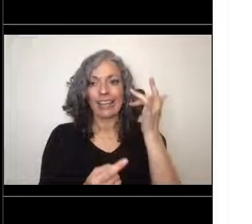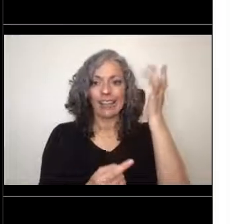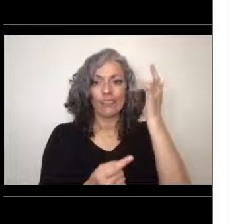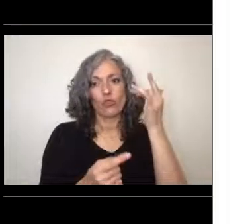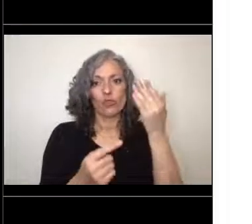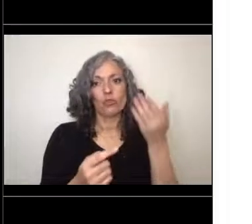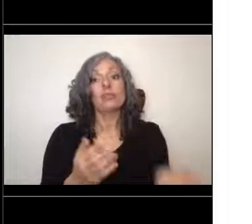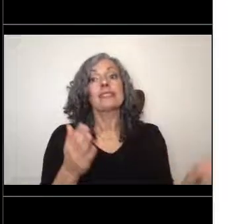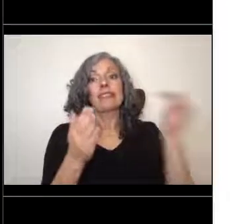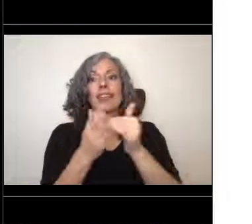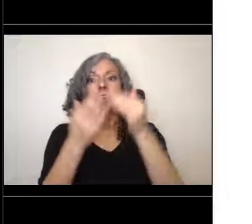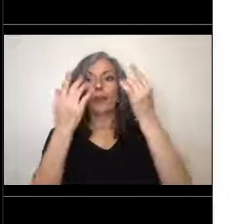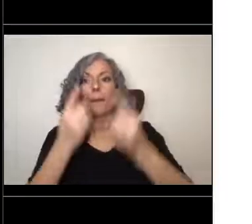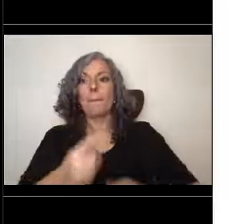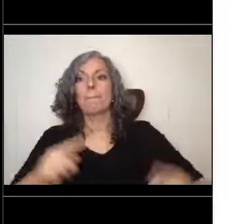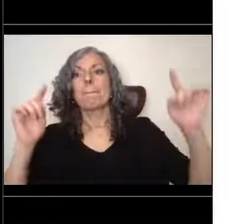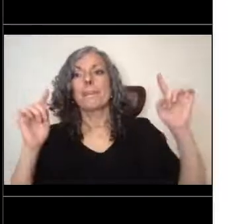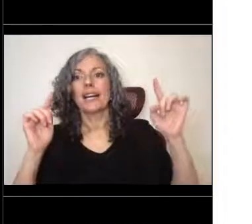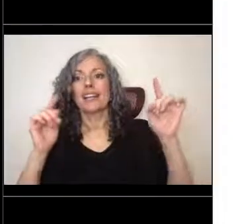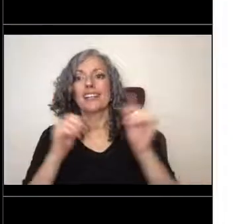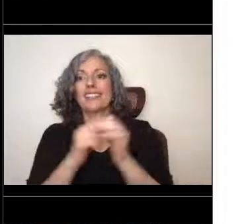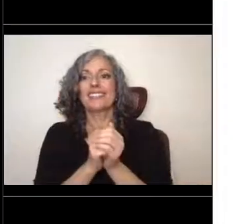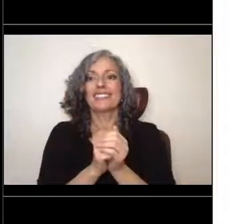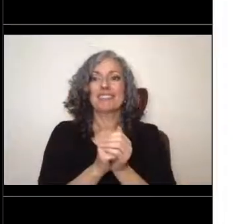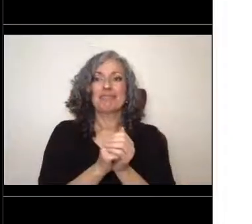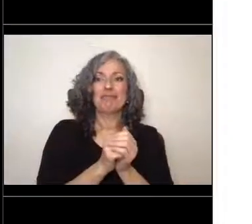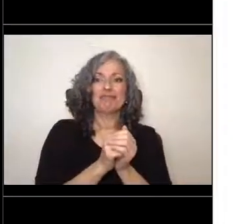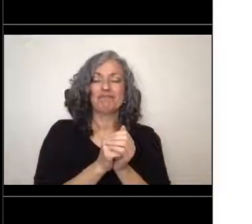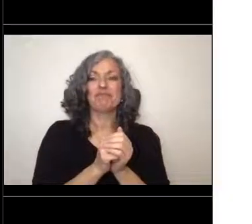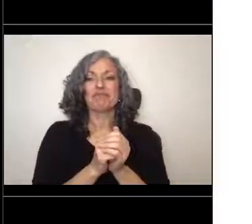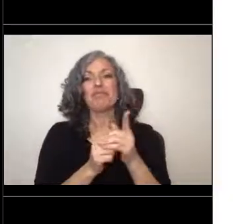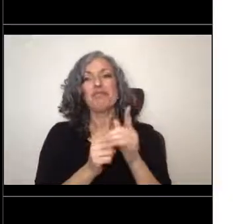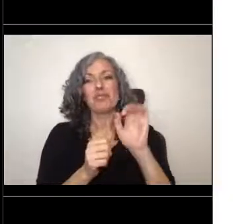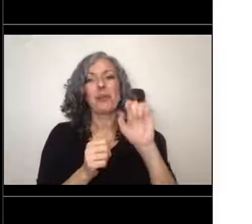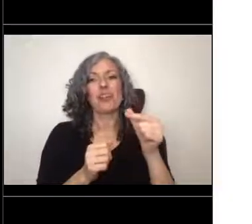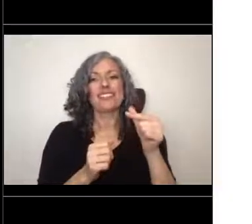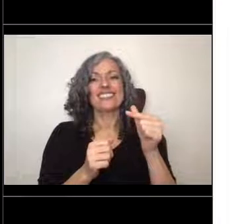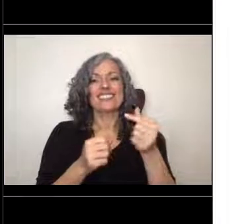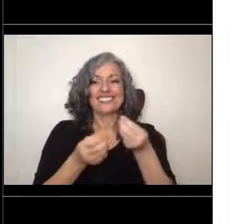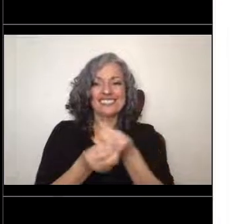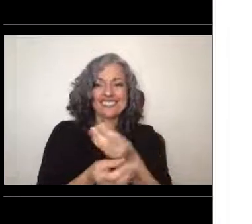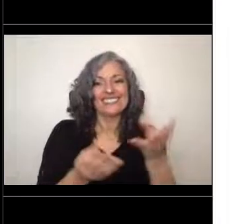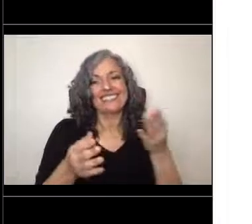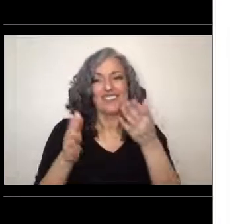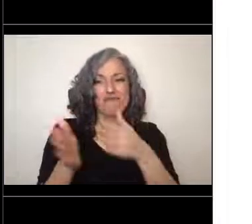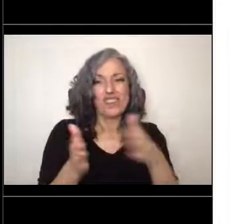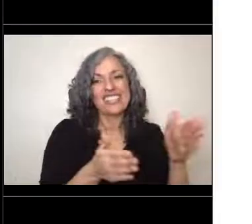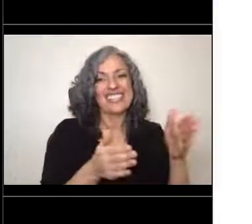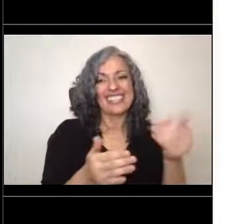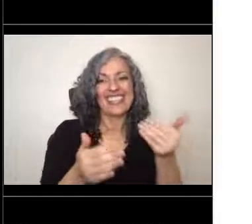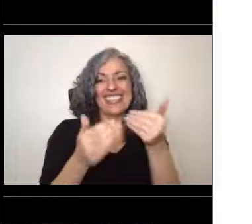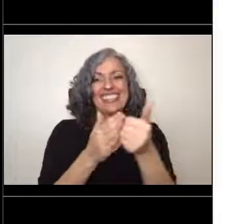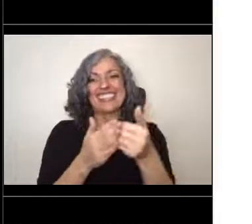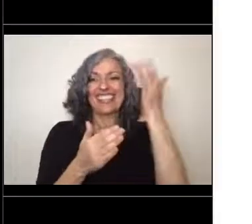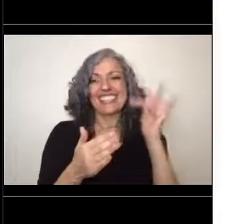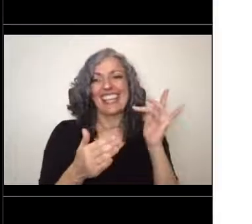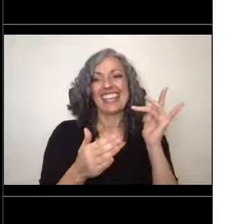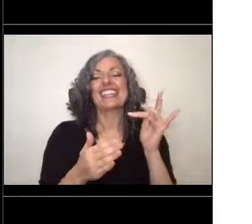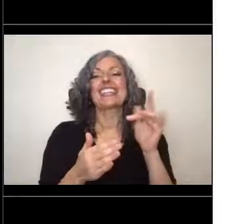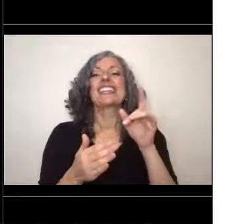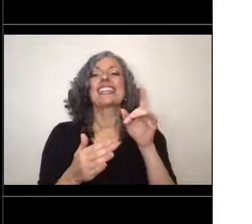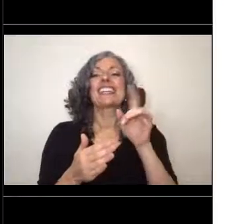receiving $681 million through the August redistribution process. The next closest state is the state of Texas, which received about